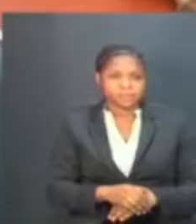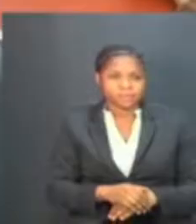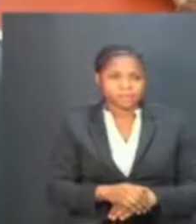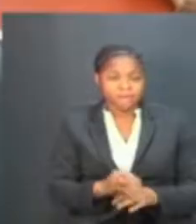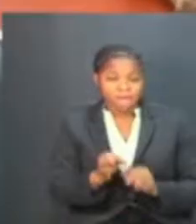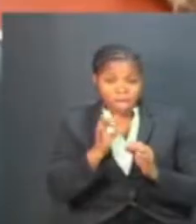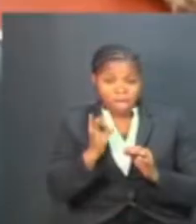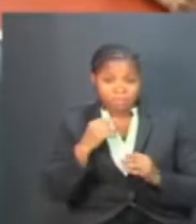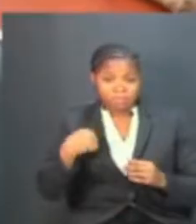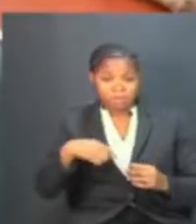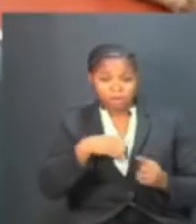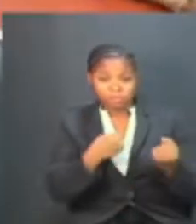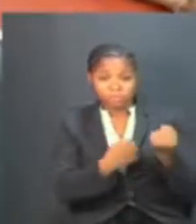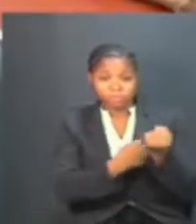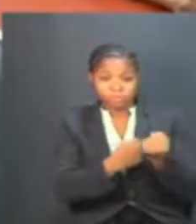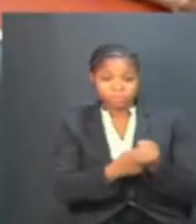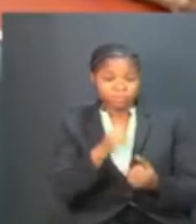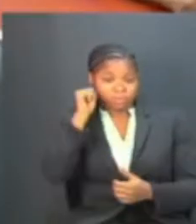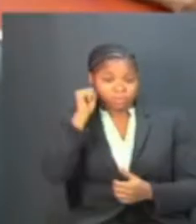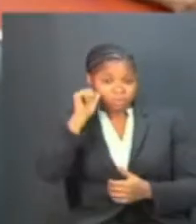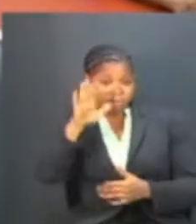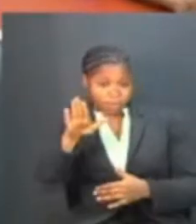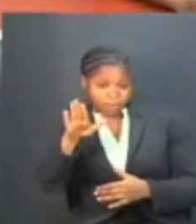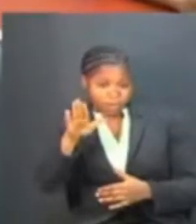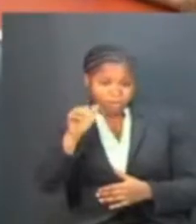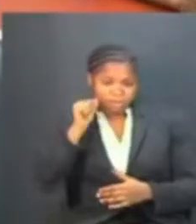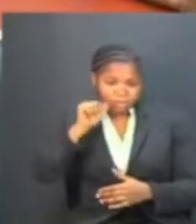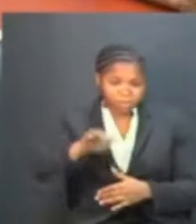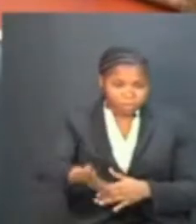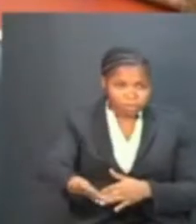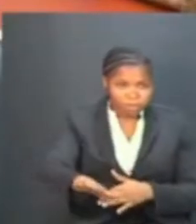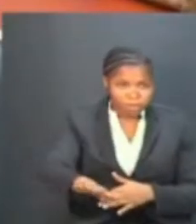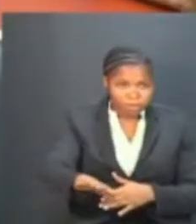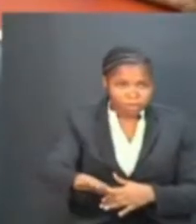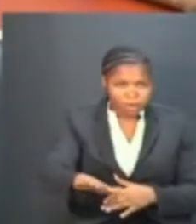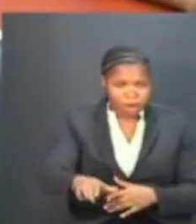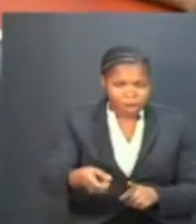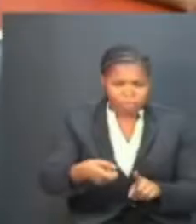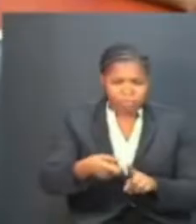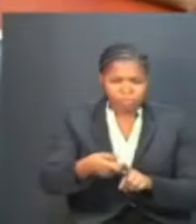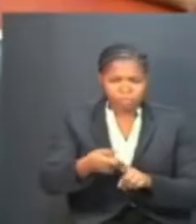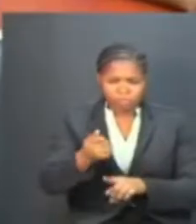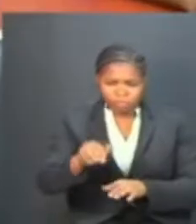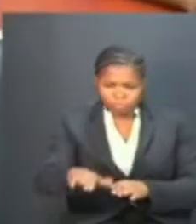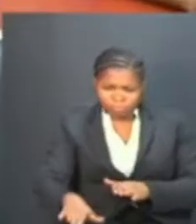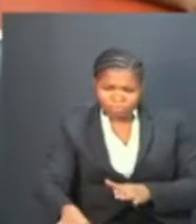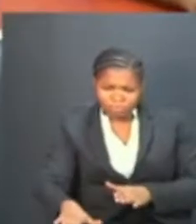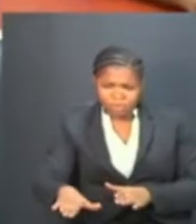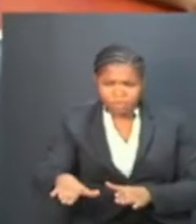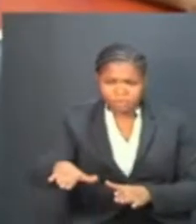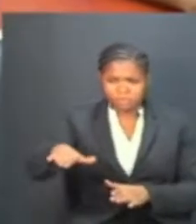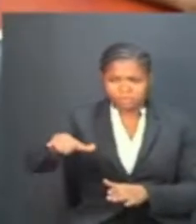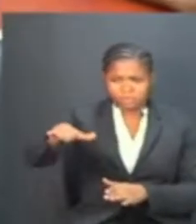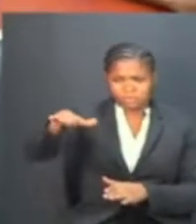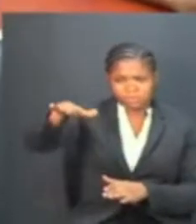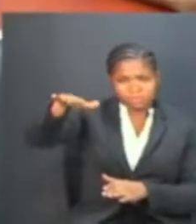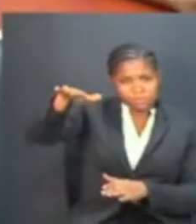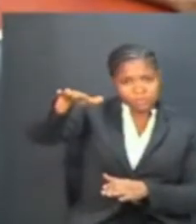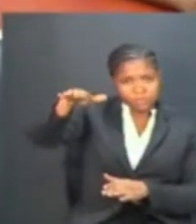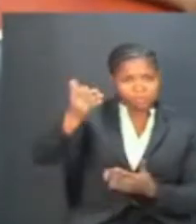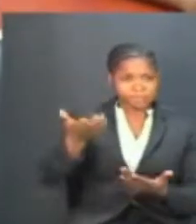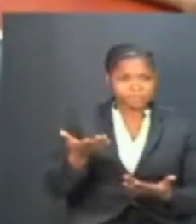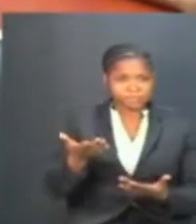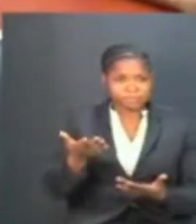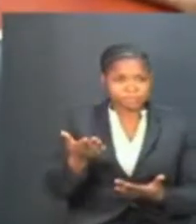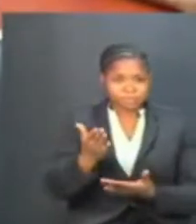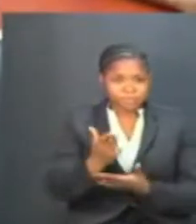the women or the girl child right from the growing age, very early stages, some of them are actually